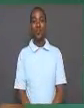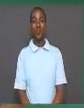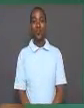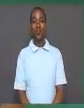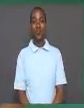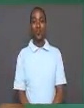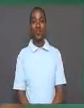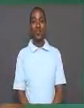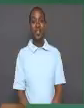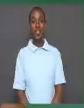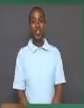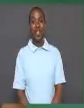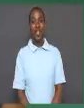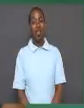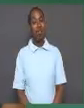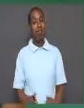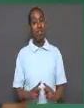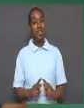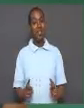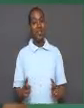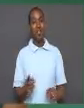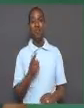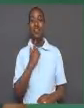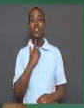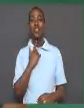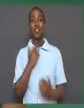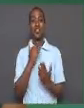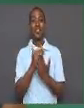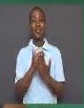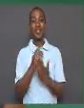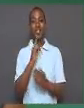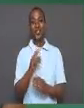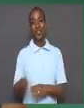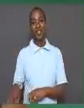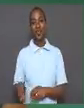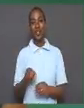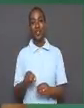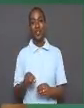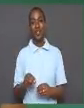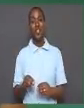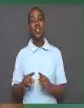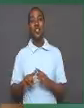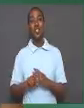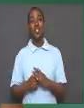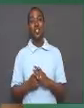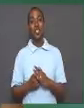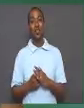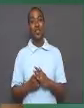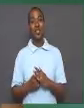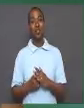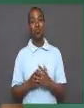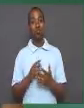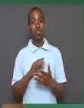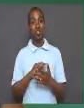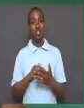This certainly will be an interesting lesson, students. Let us get started by studying